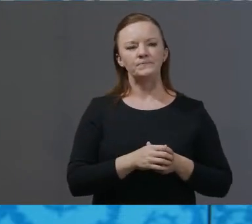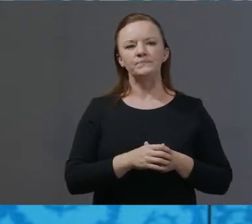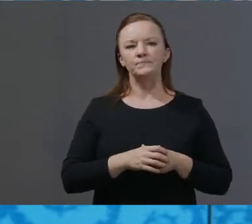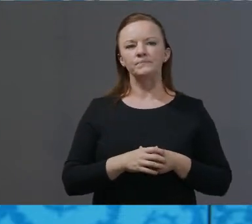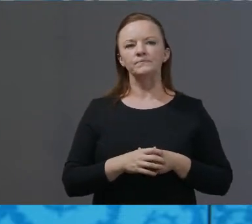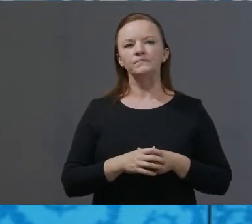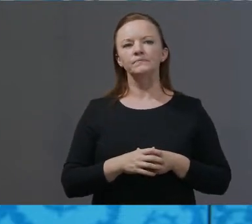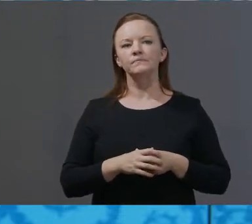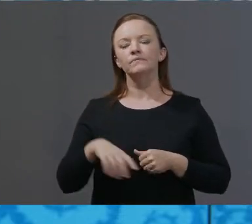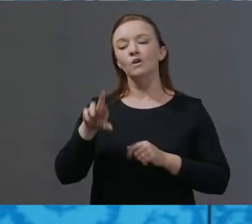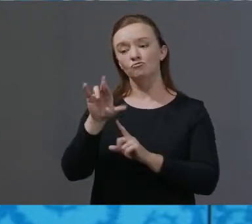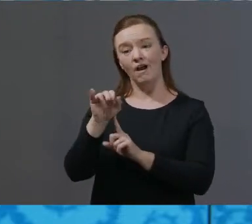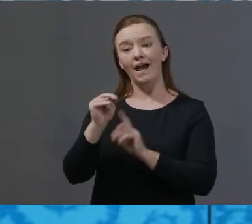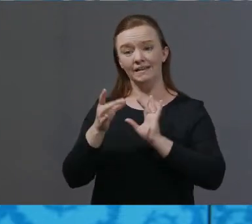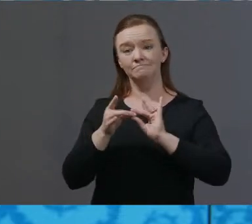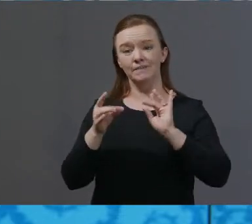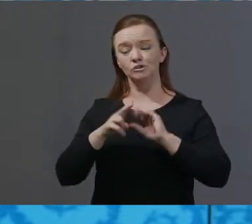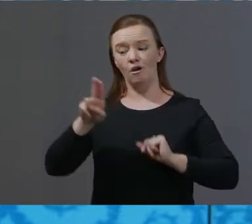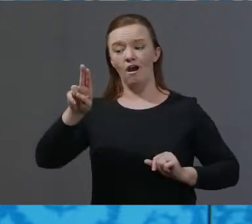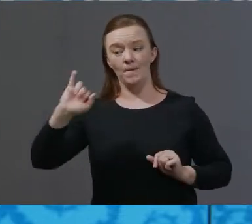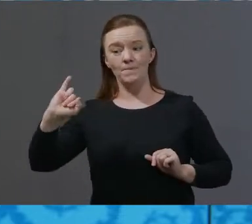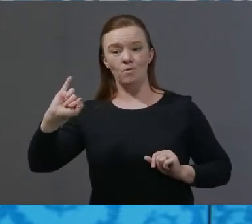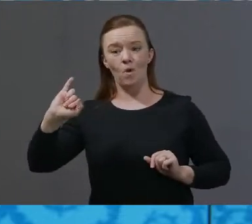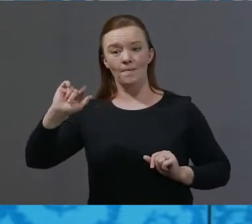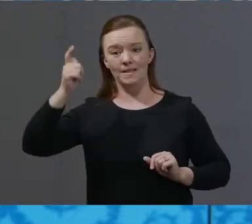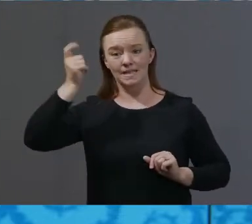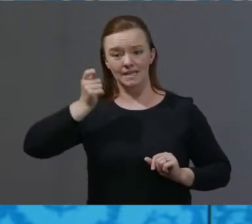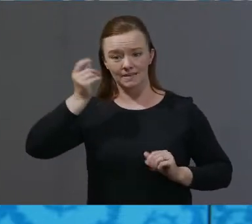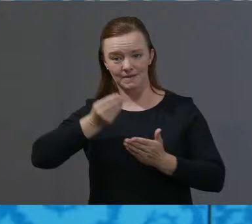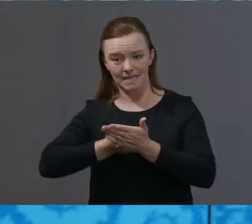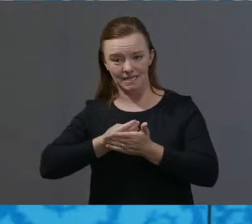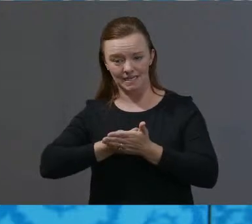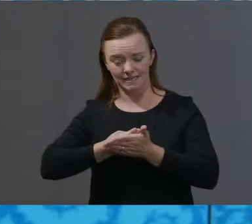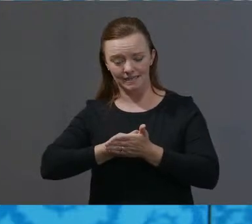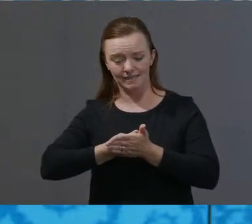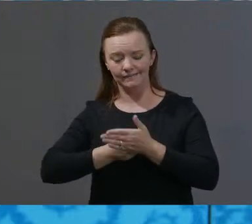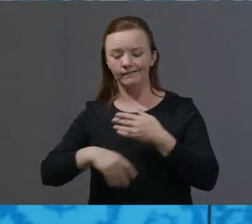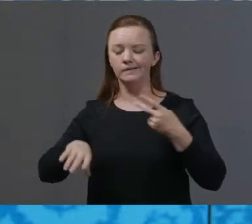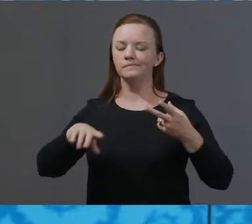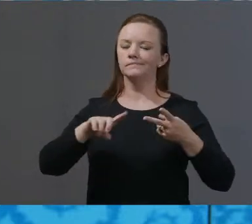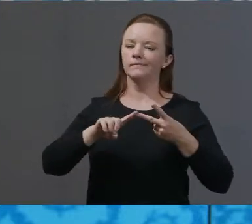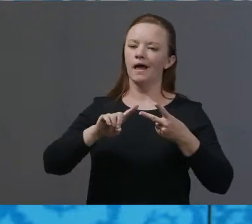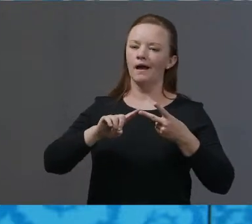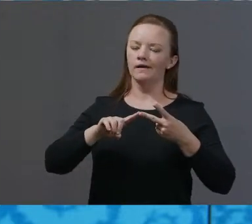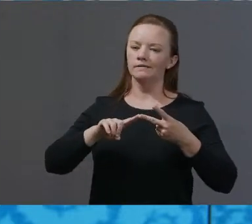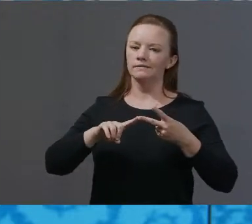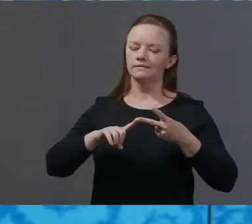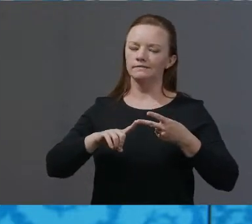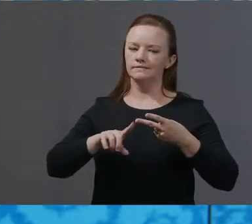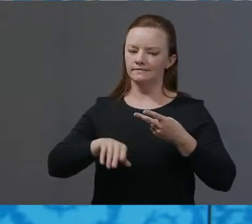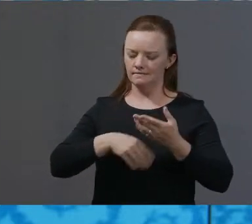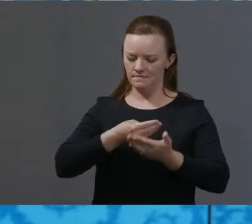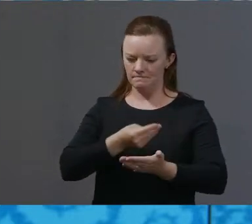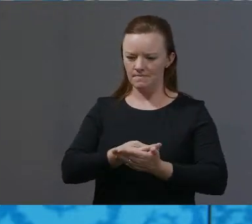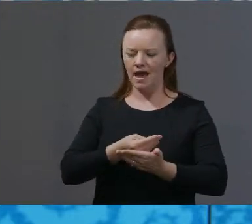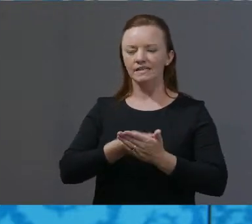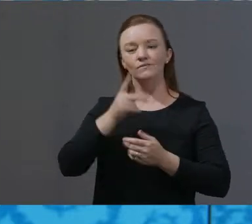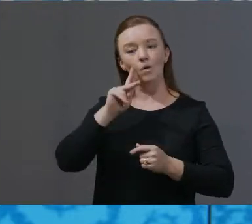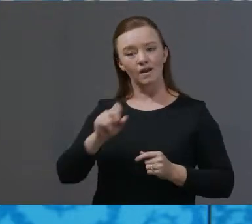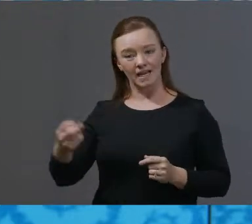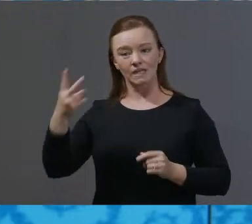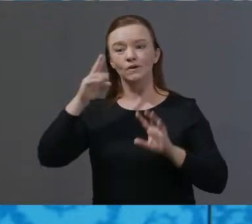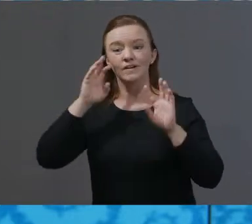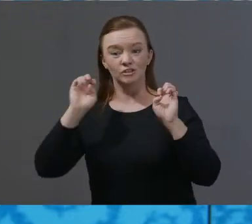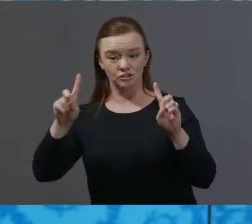about, unemployment insurance funds, along with dollars with K-12